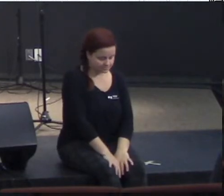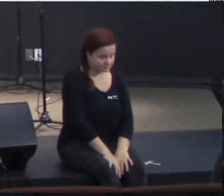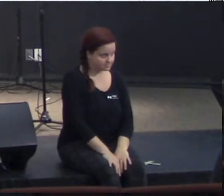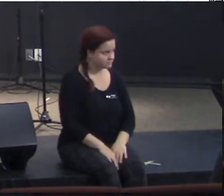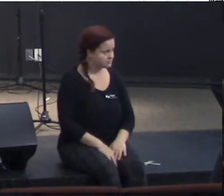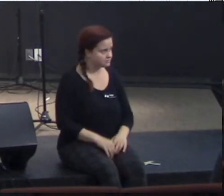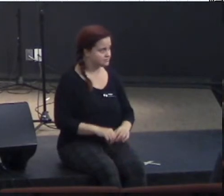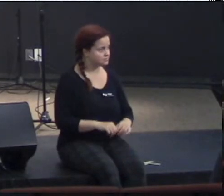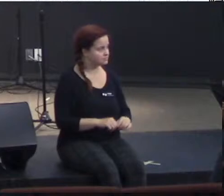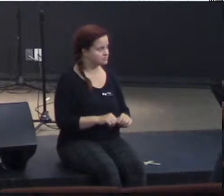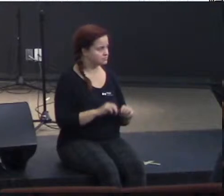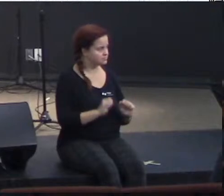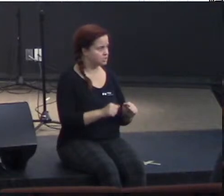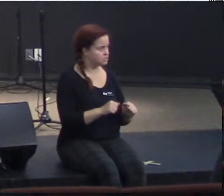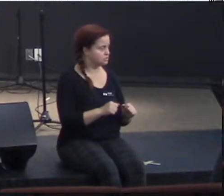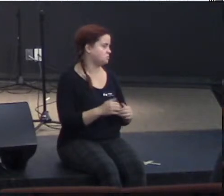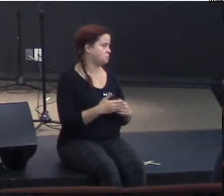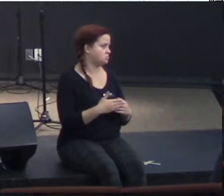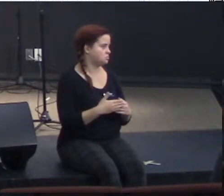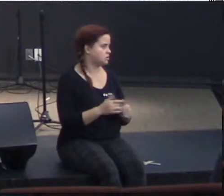Can you take me to the next one?